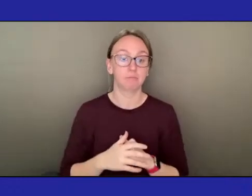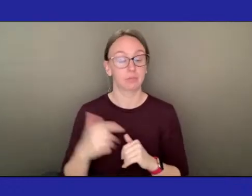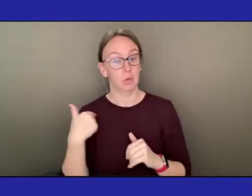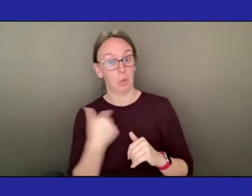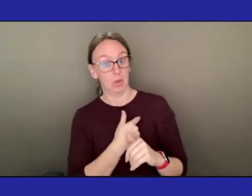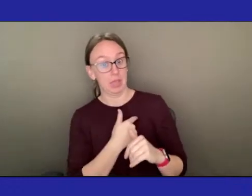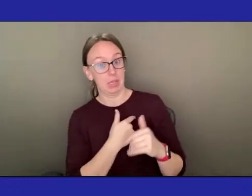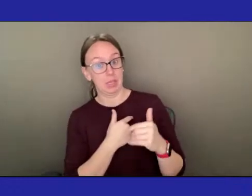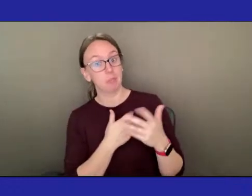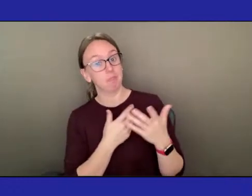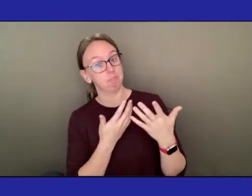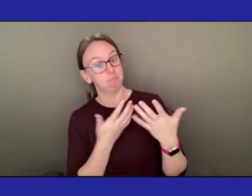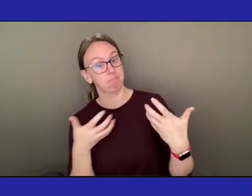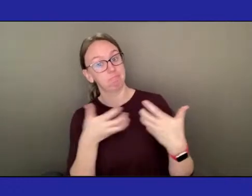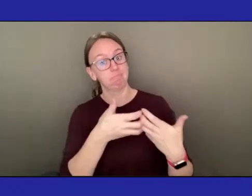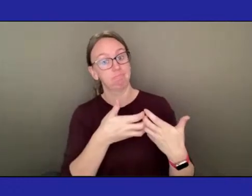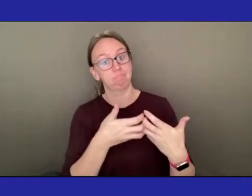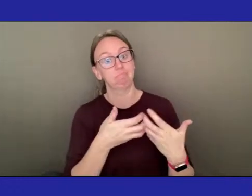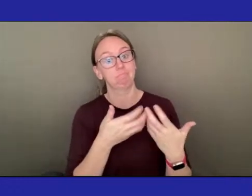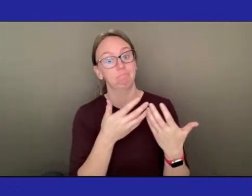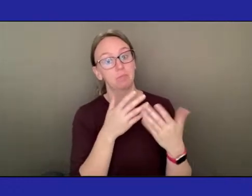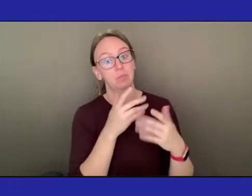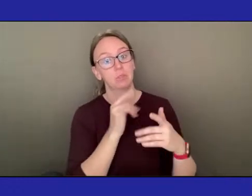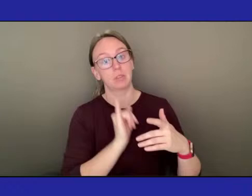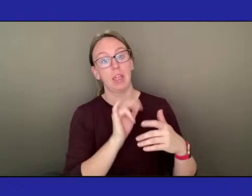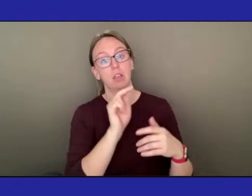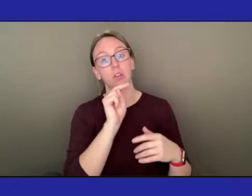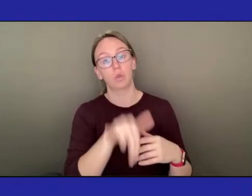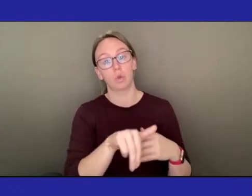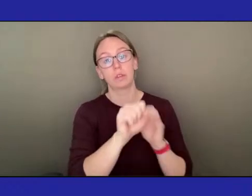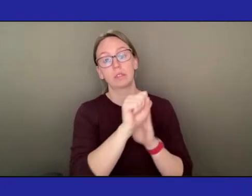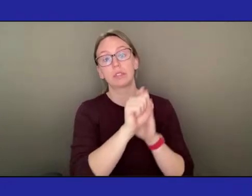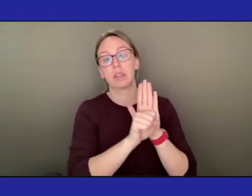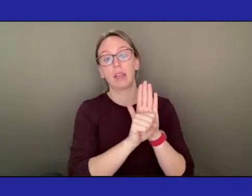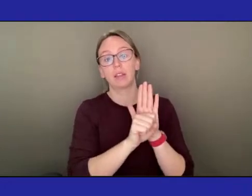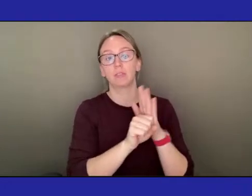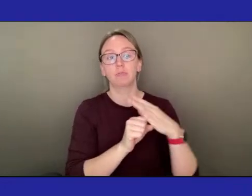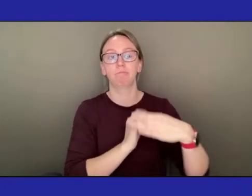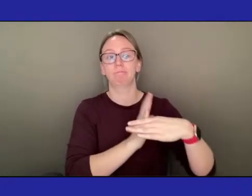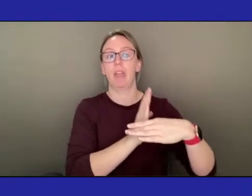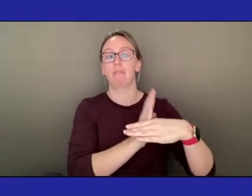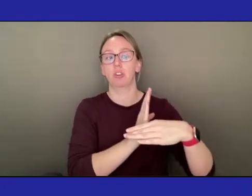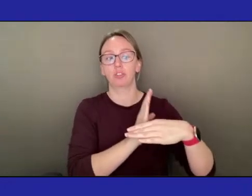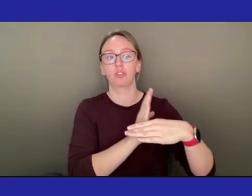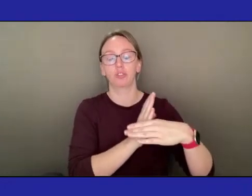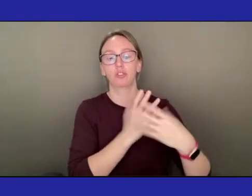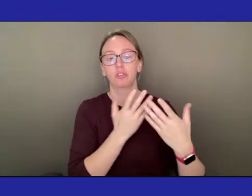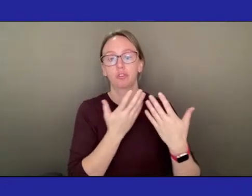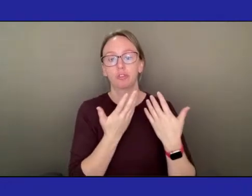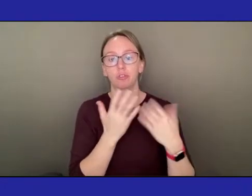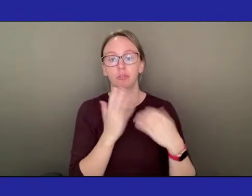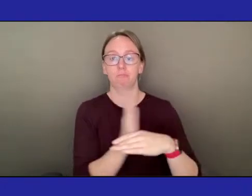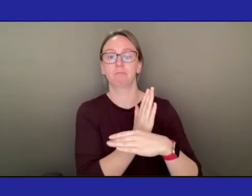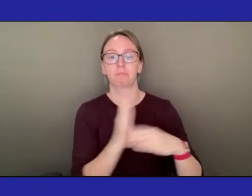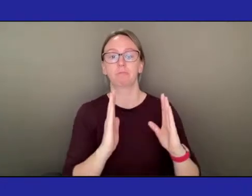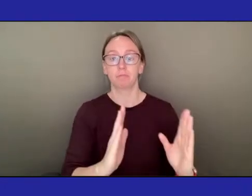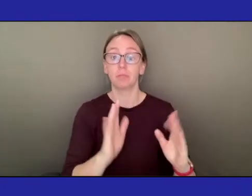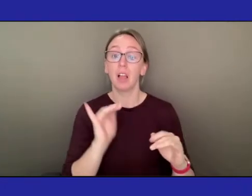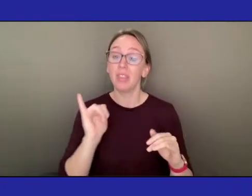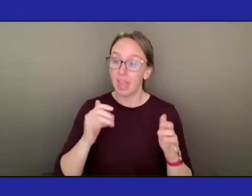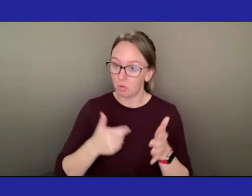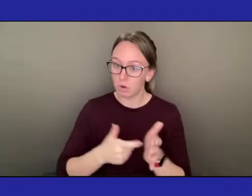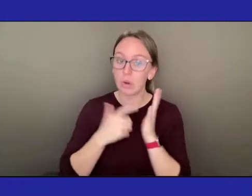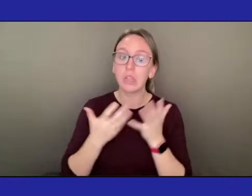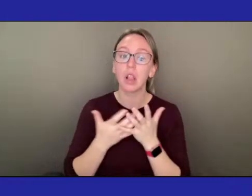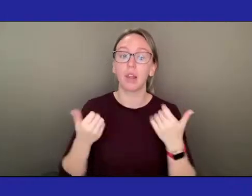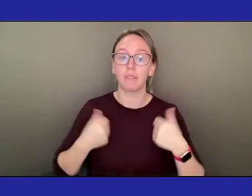into the New York State kind of benchmark. And that takes a lot of effort. We have